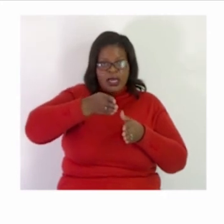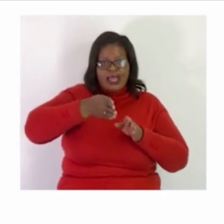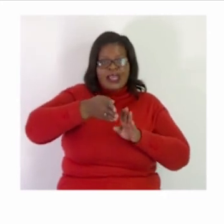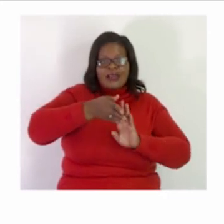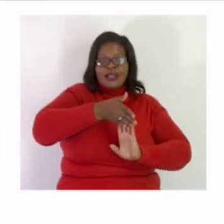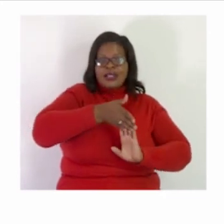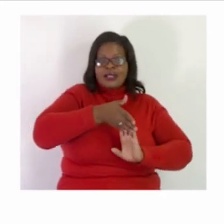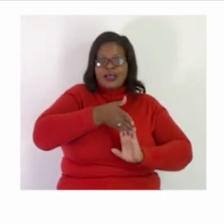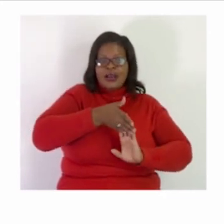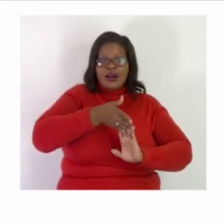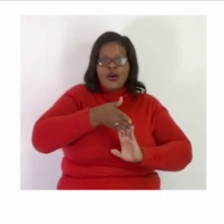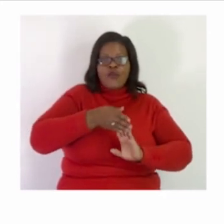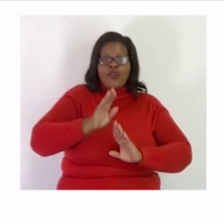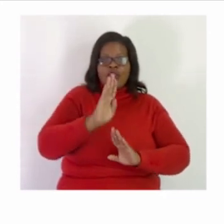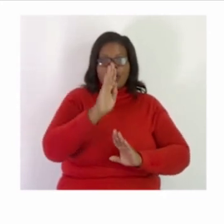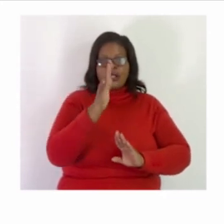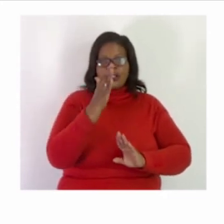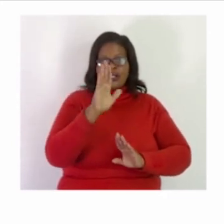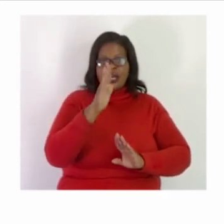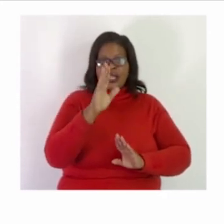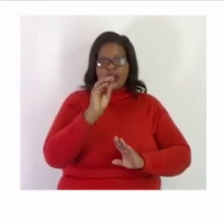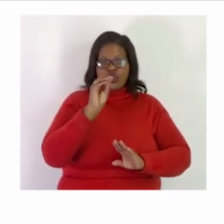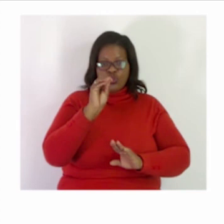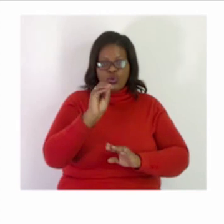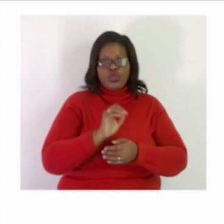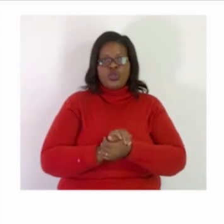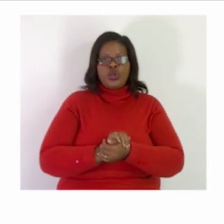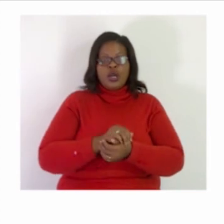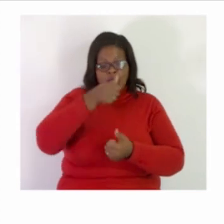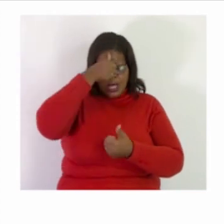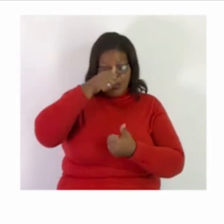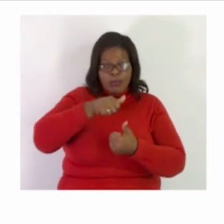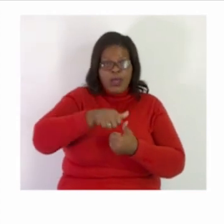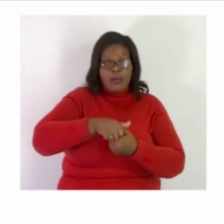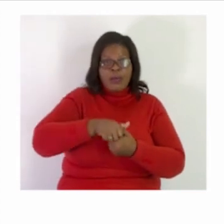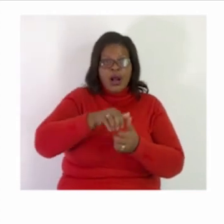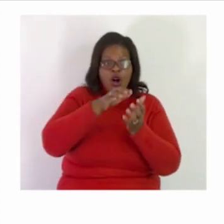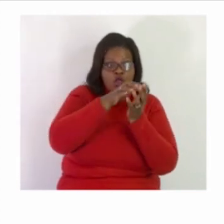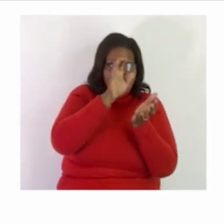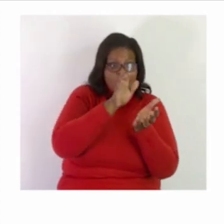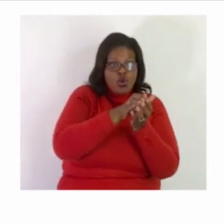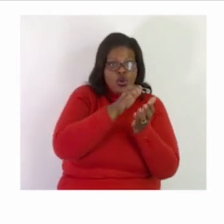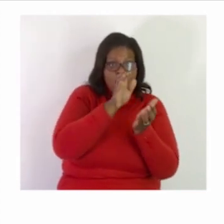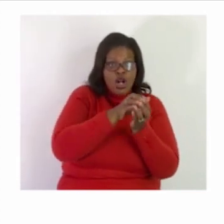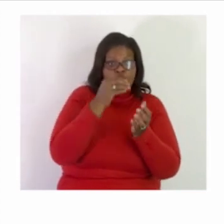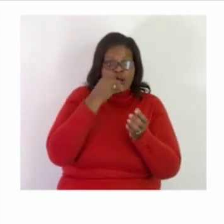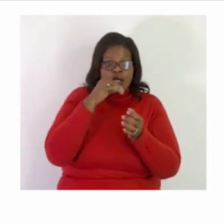the sign that you are going to put. Remember, the crocodile must eat what is